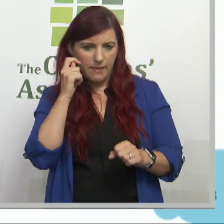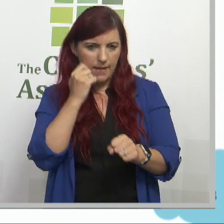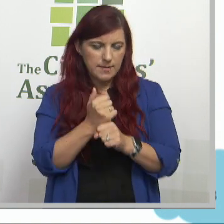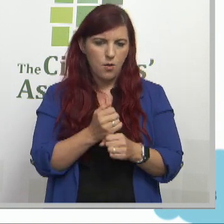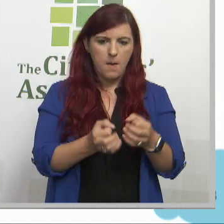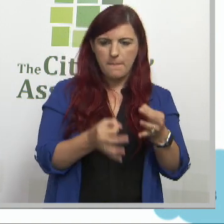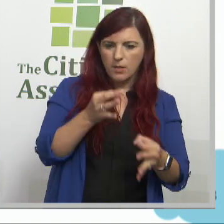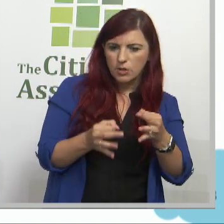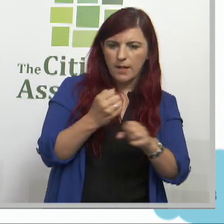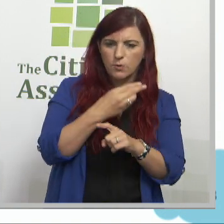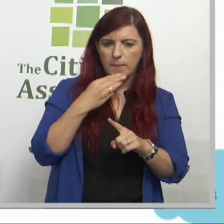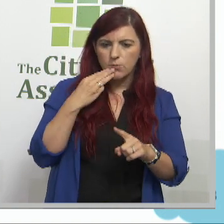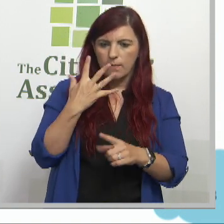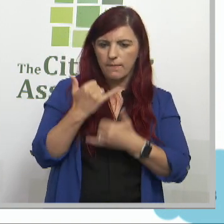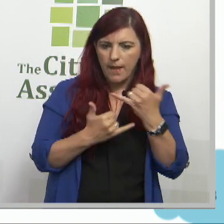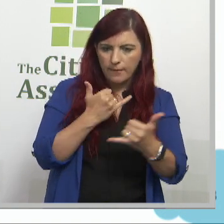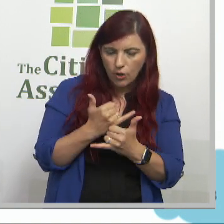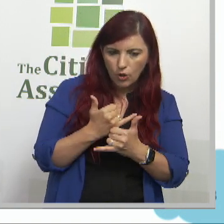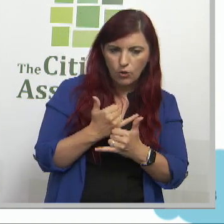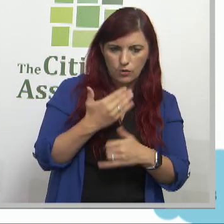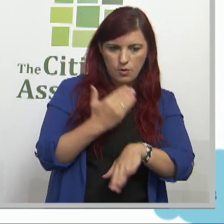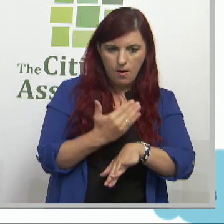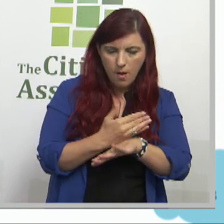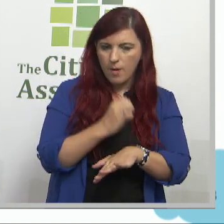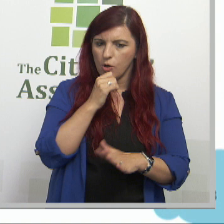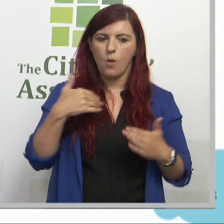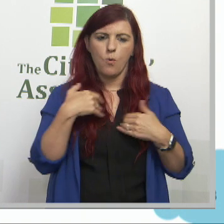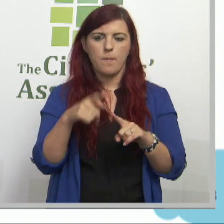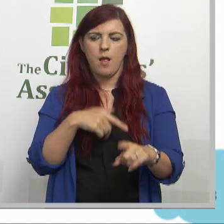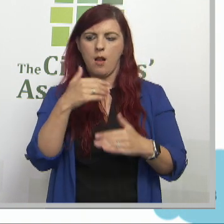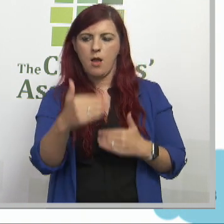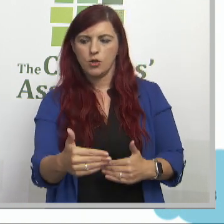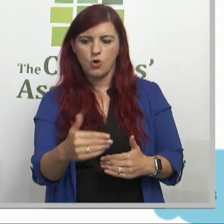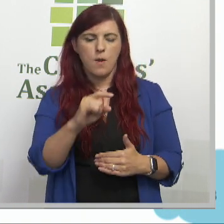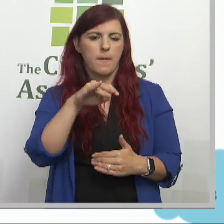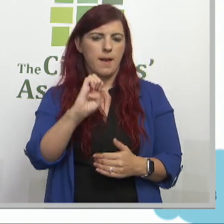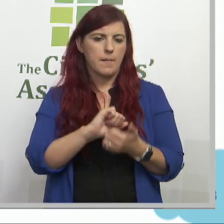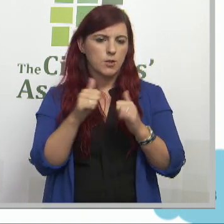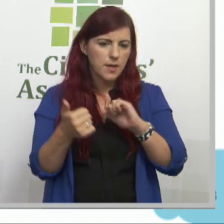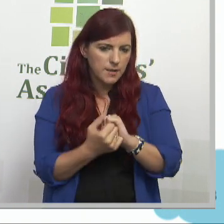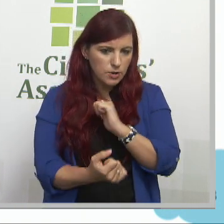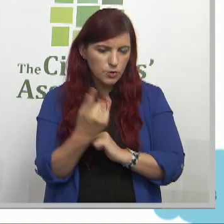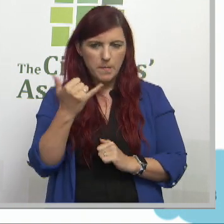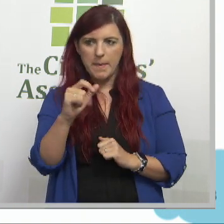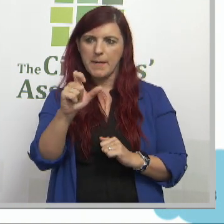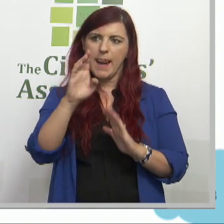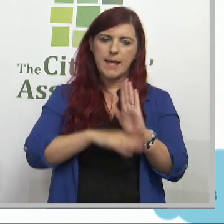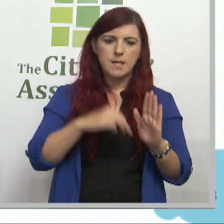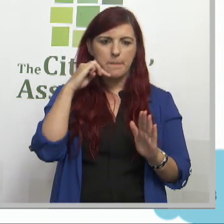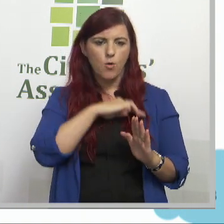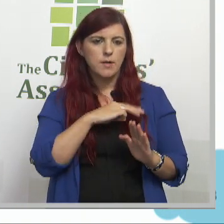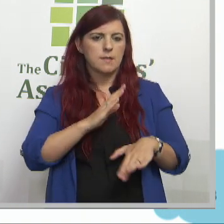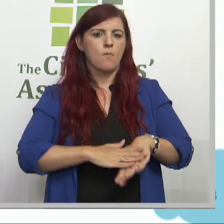maybe a 5-year term. They're not too worried about the long term, about climate change issues might be down the pecking order. And it's more about